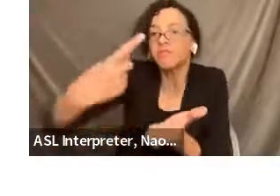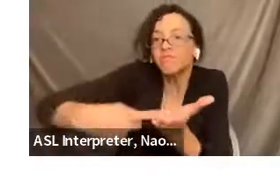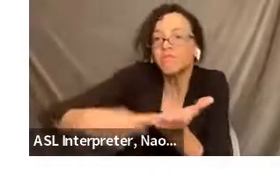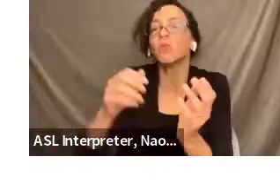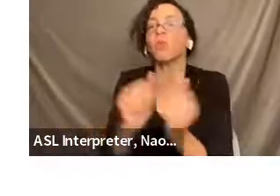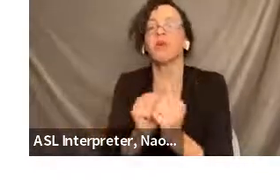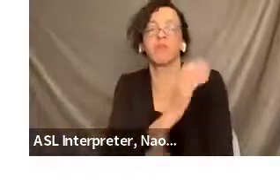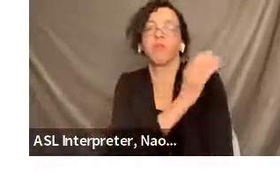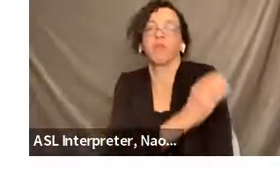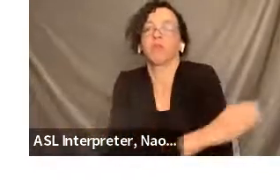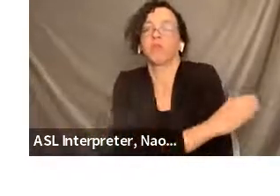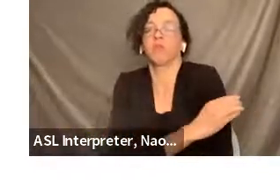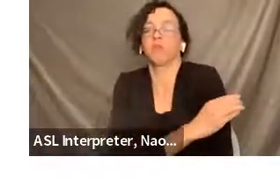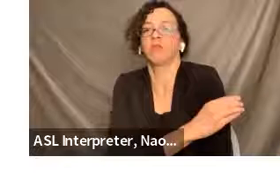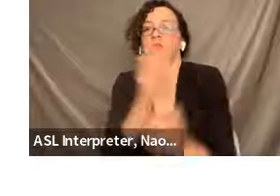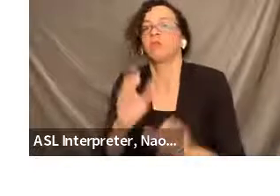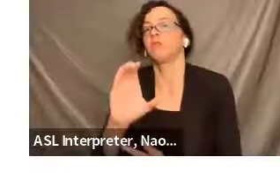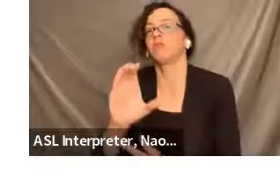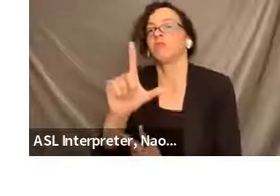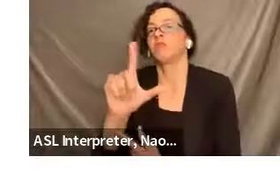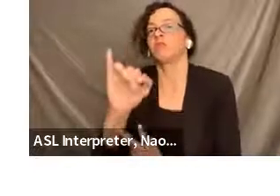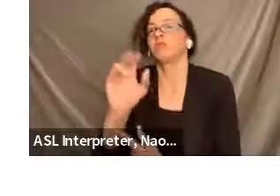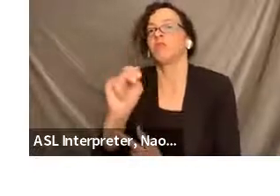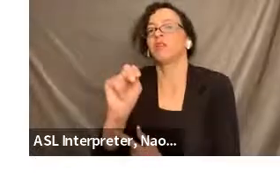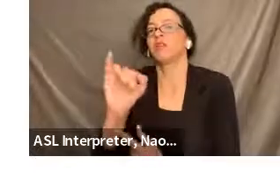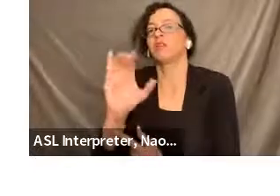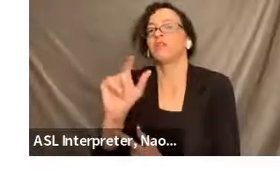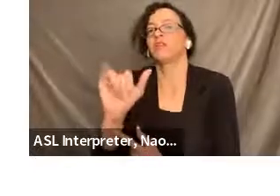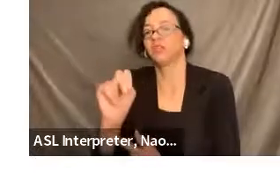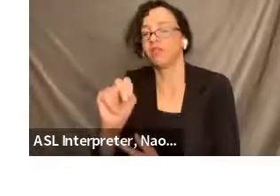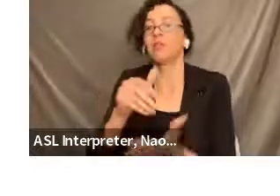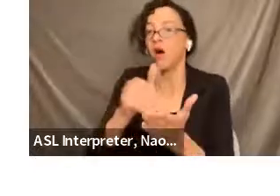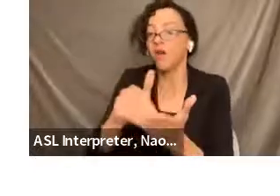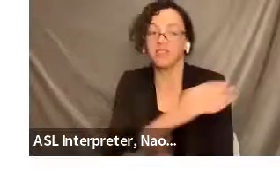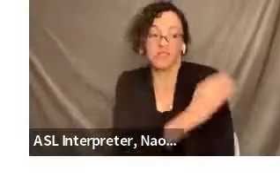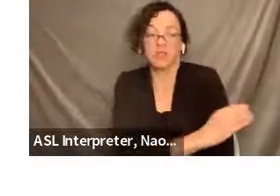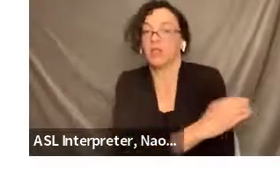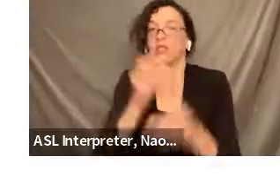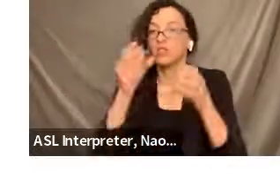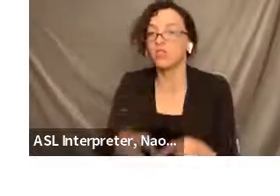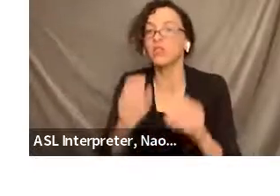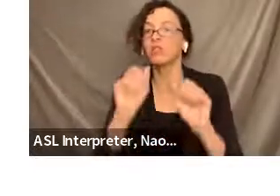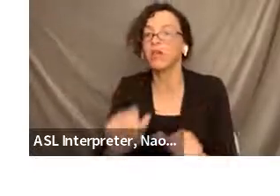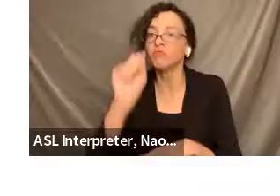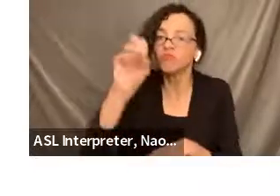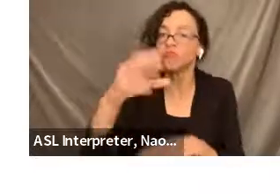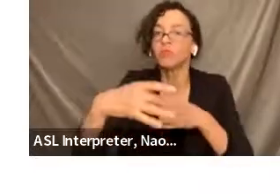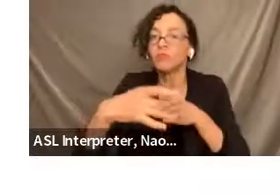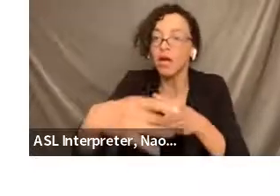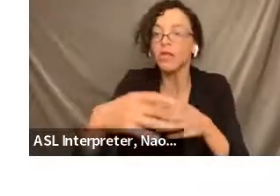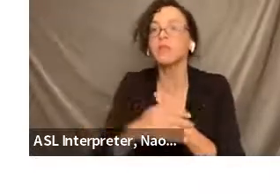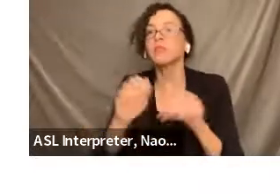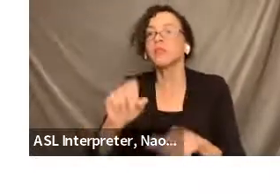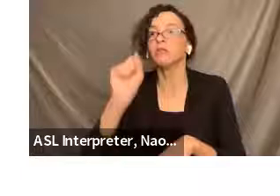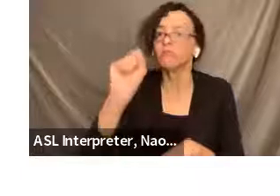cases, those clinicians could give them guidance or give them referrals. Again, they would have access to the community health record for